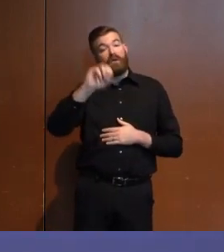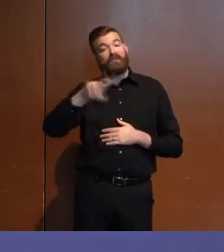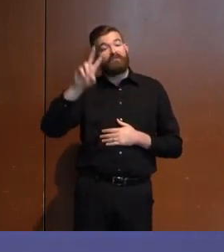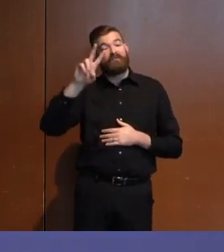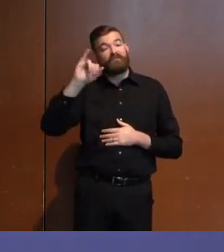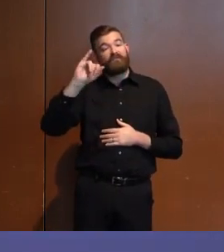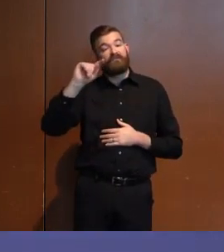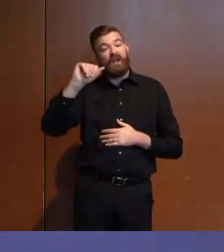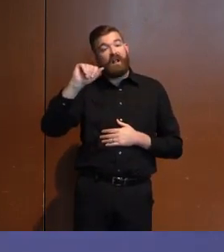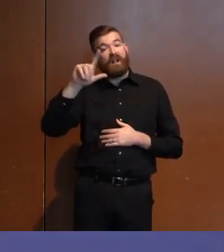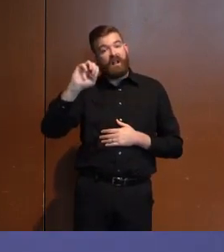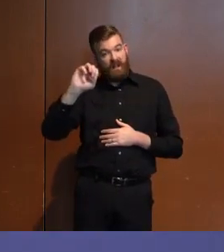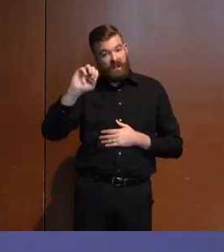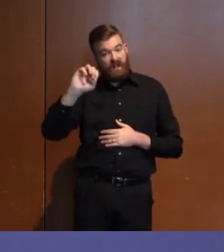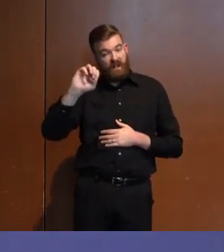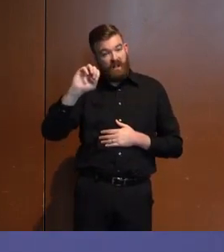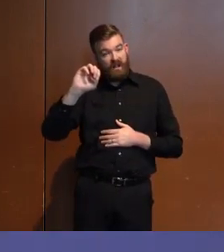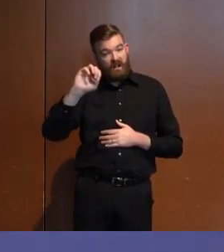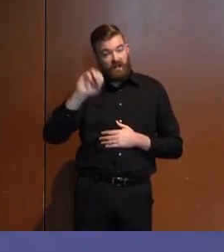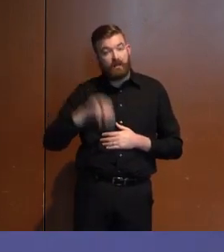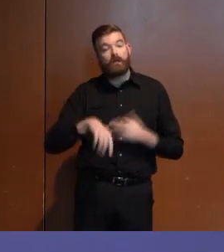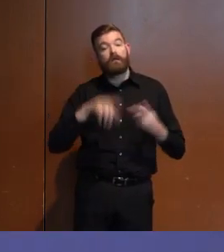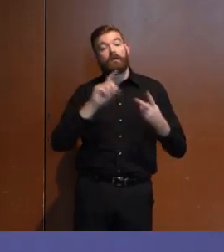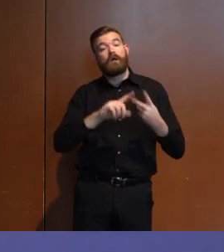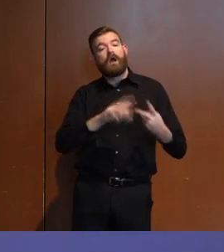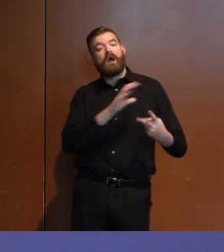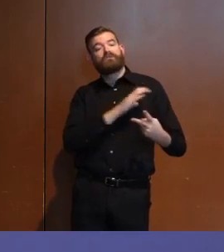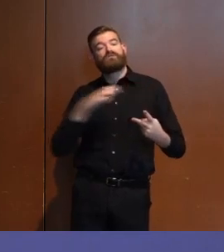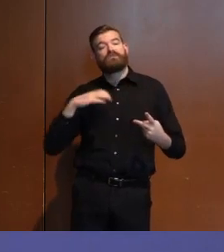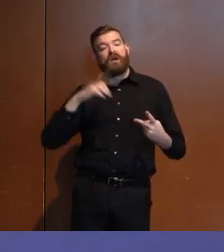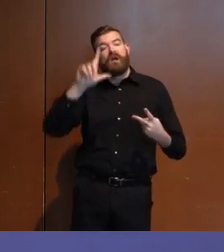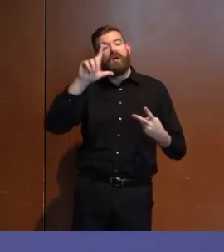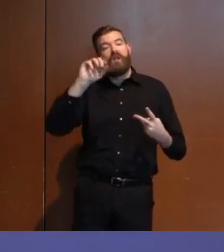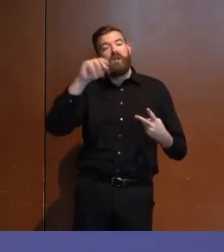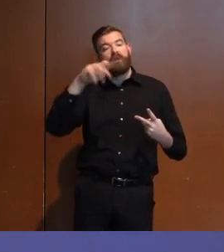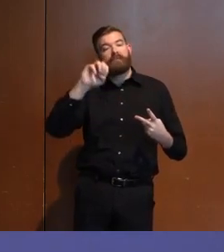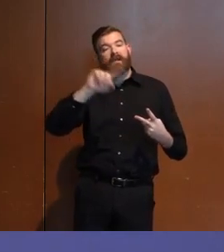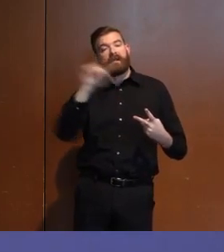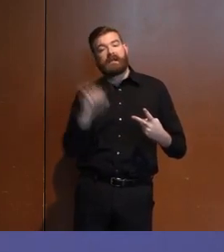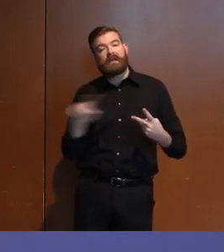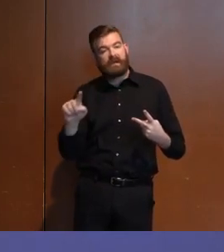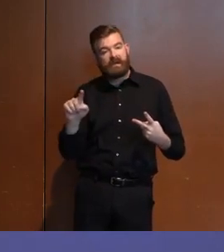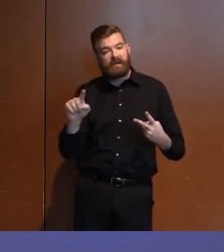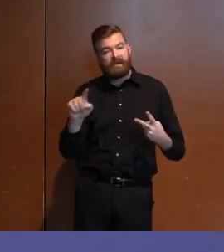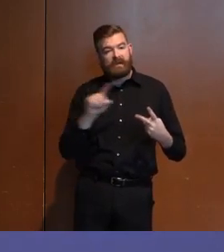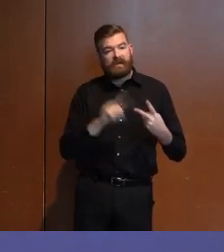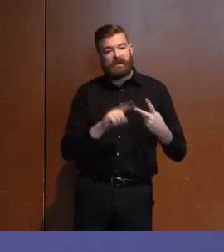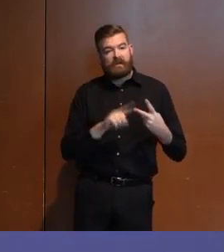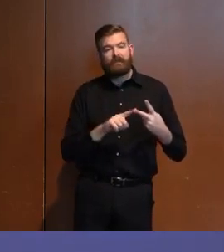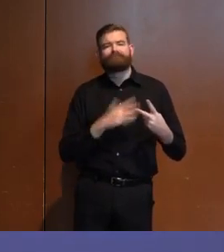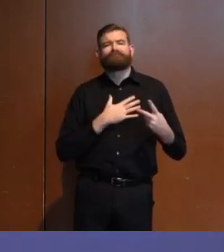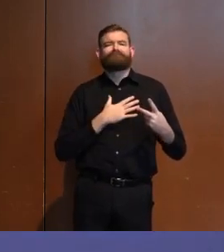just lost her brother suddenly a couple of days ago, unrelated to this crisis, I might add.